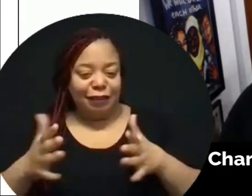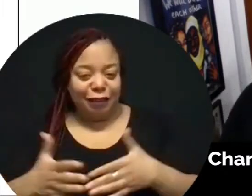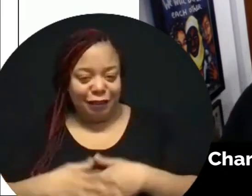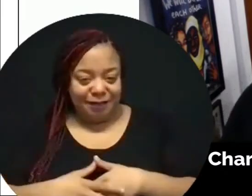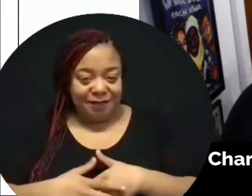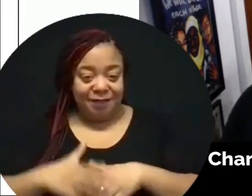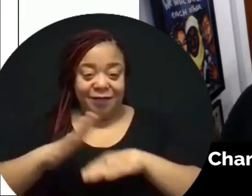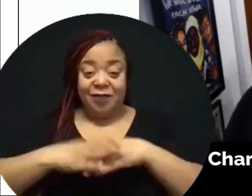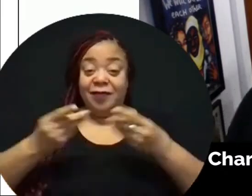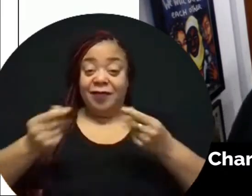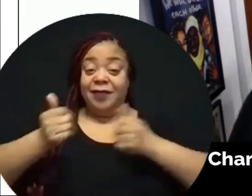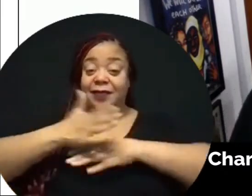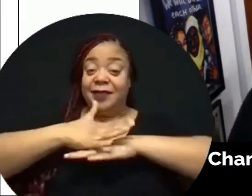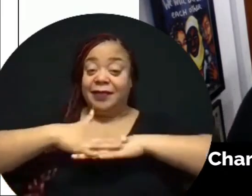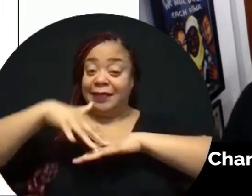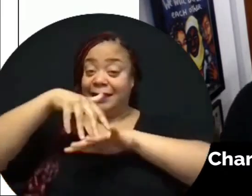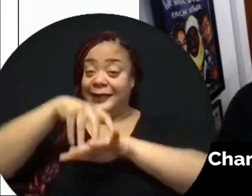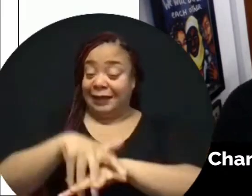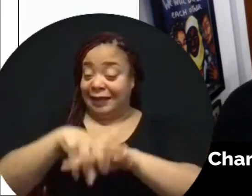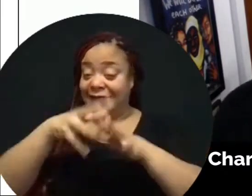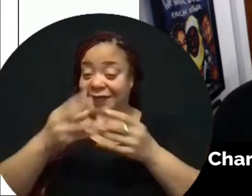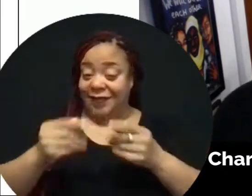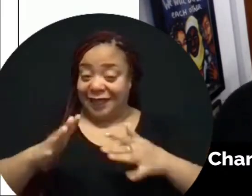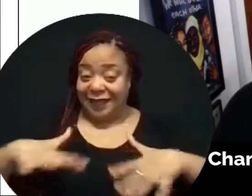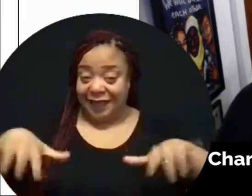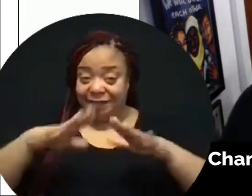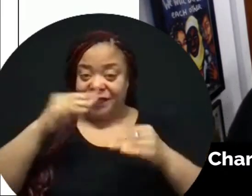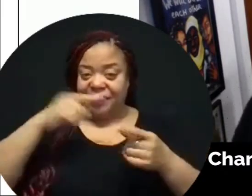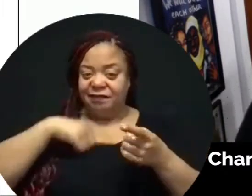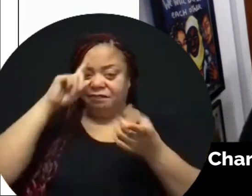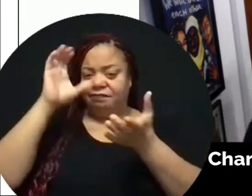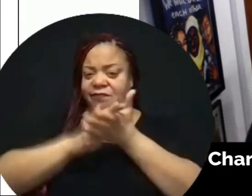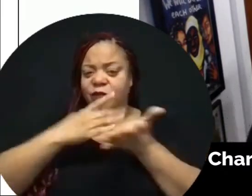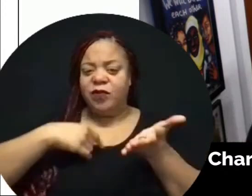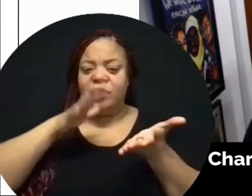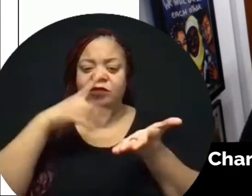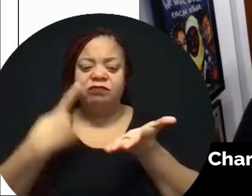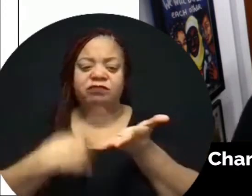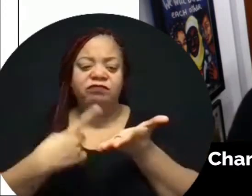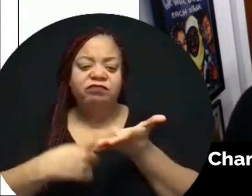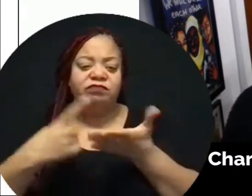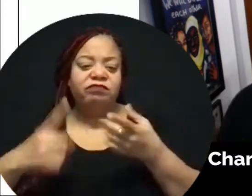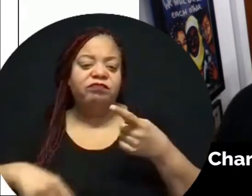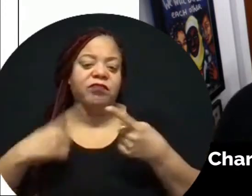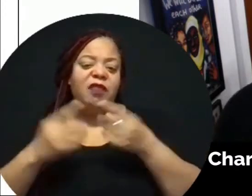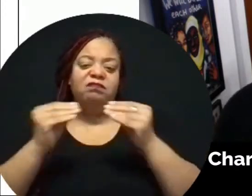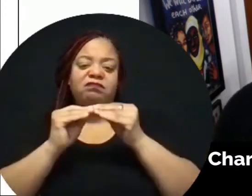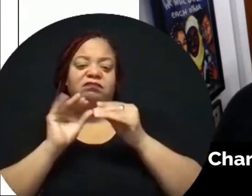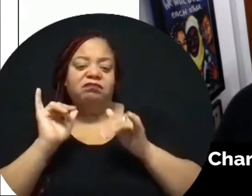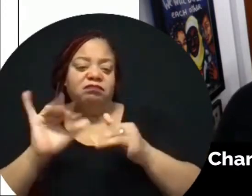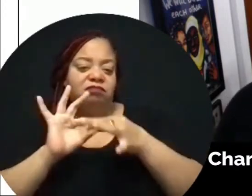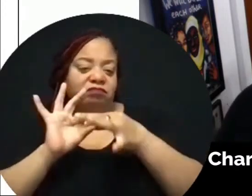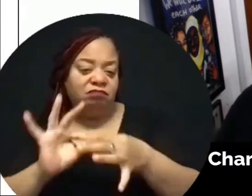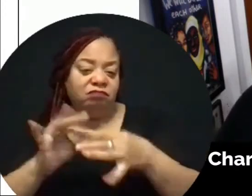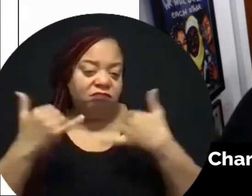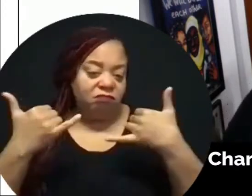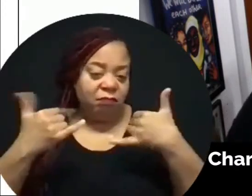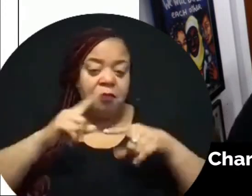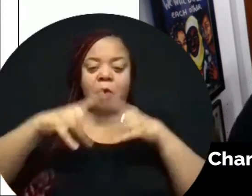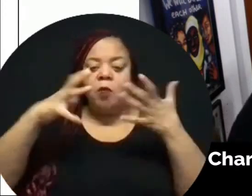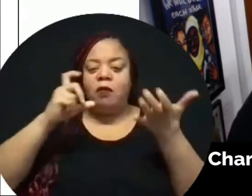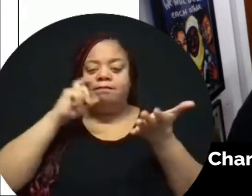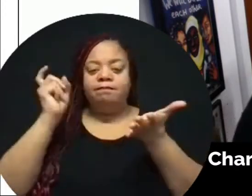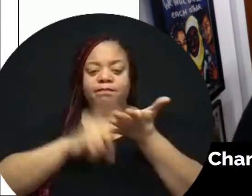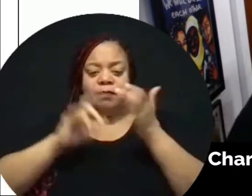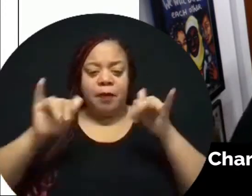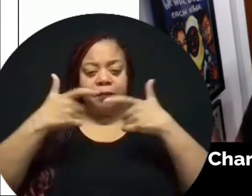but I want to acknowledge that a big part of what it means for abolition to be green is for the land to be given back to Indigenous